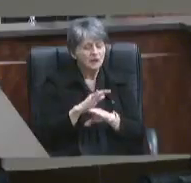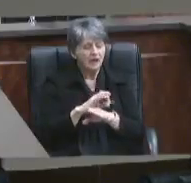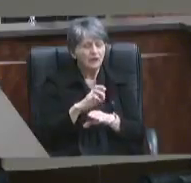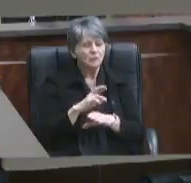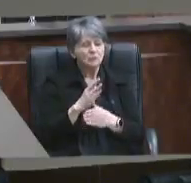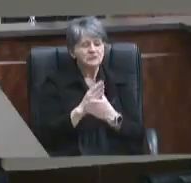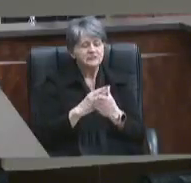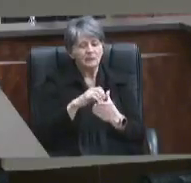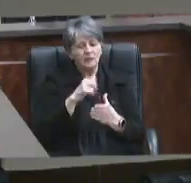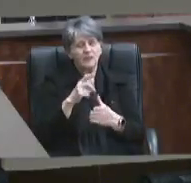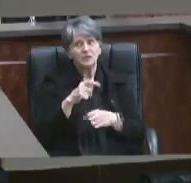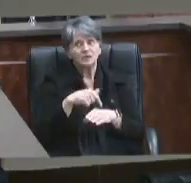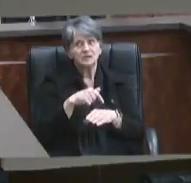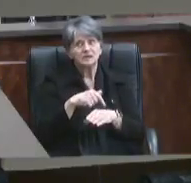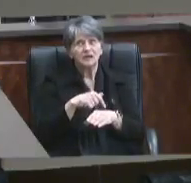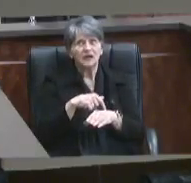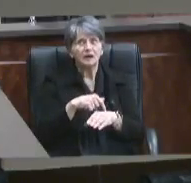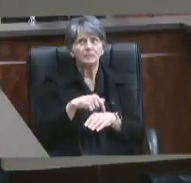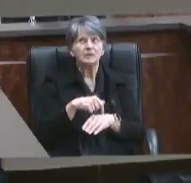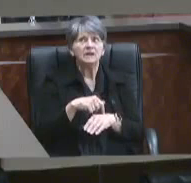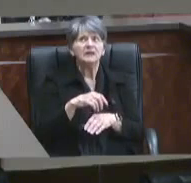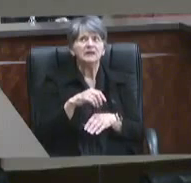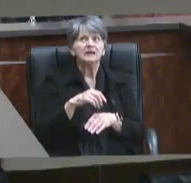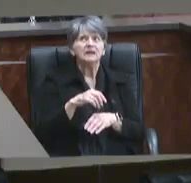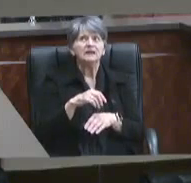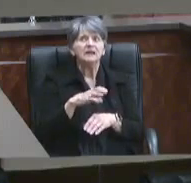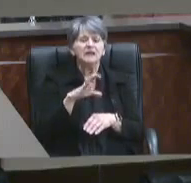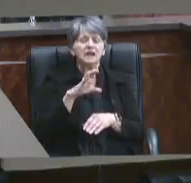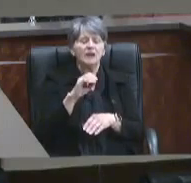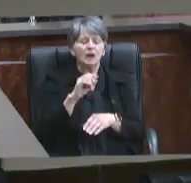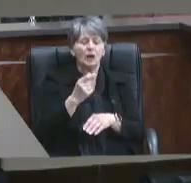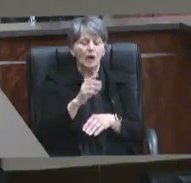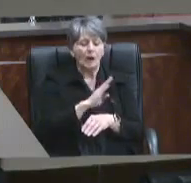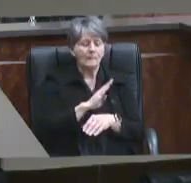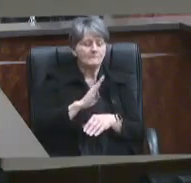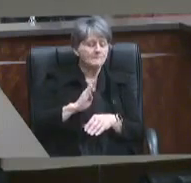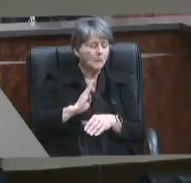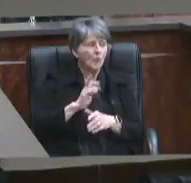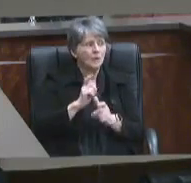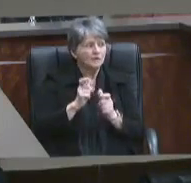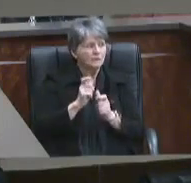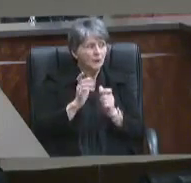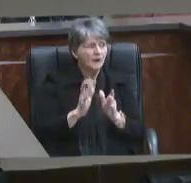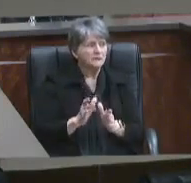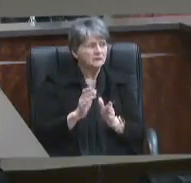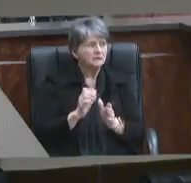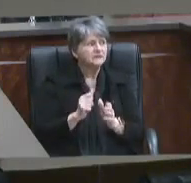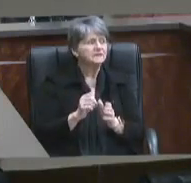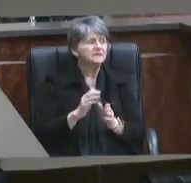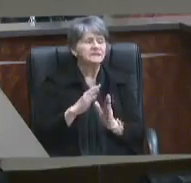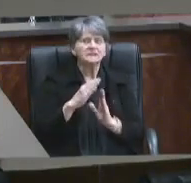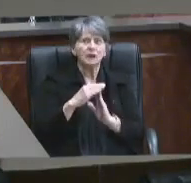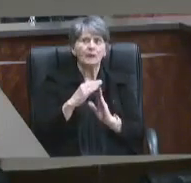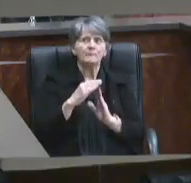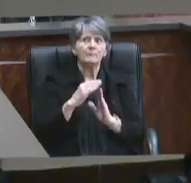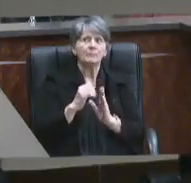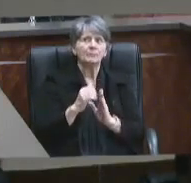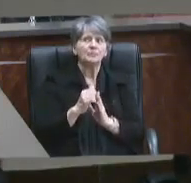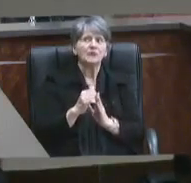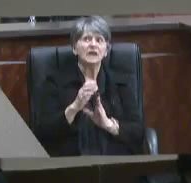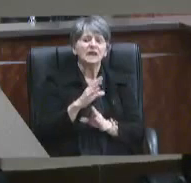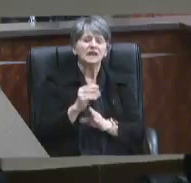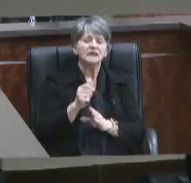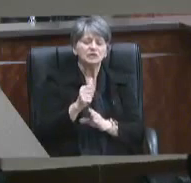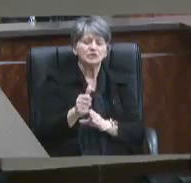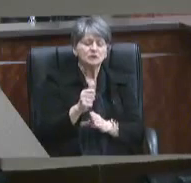The overarching body, again, is the COG Board of Directors. Glad that Mayor Mo has been so active on that, plus the